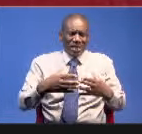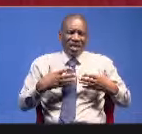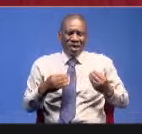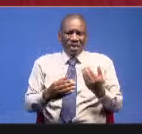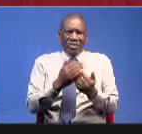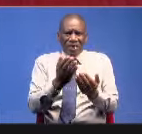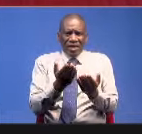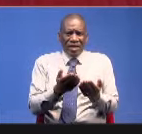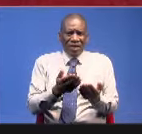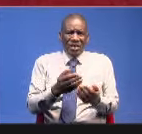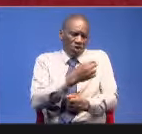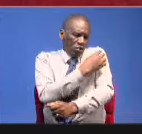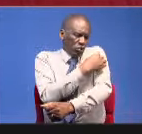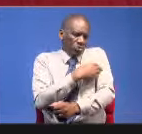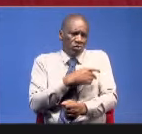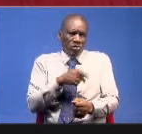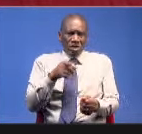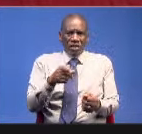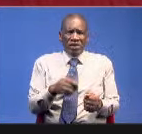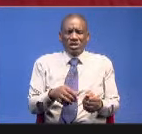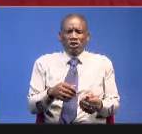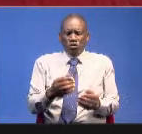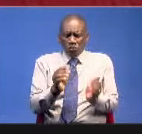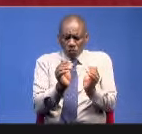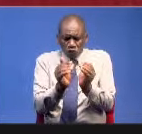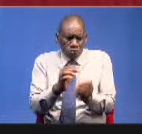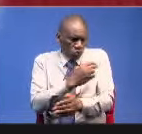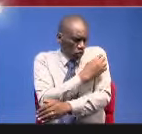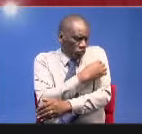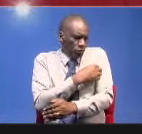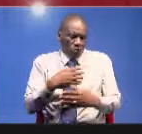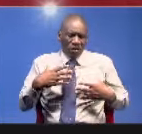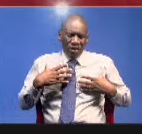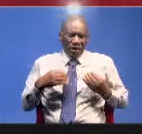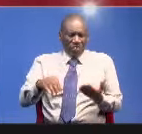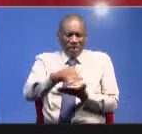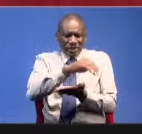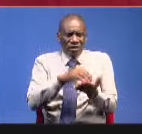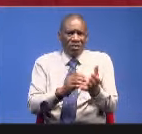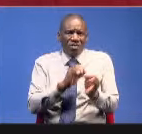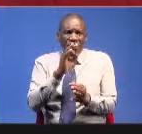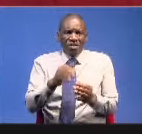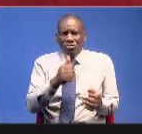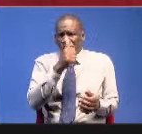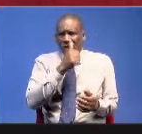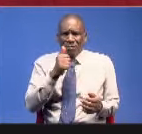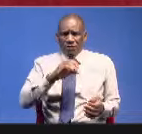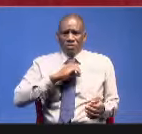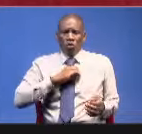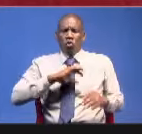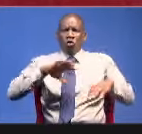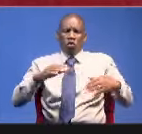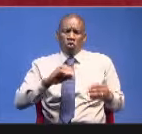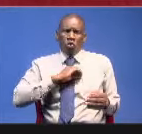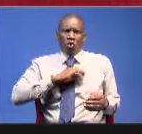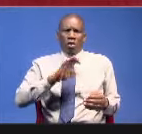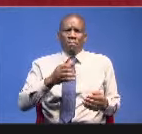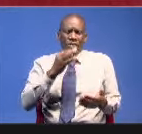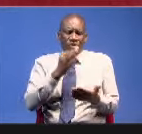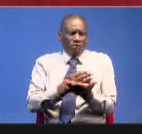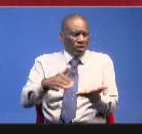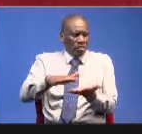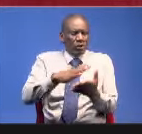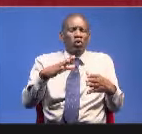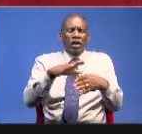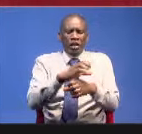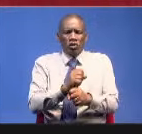facilities. This is dispensaries and health centers, whether they are privately owned, owned by faith-based